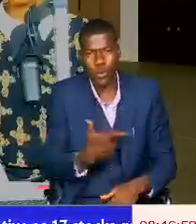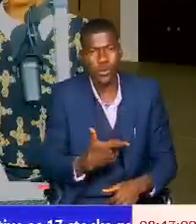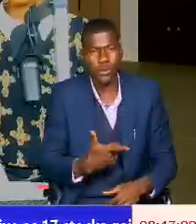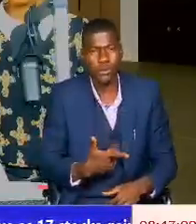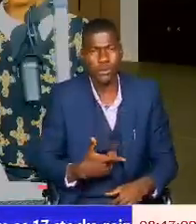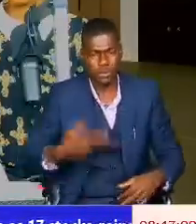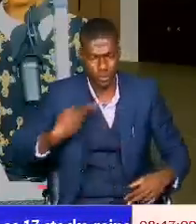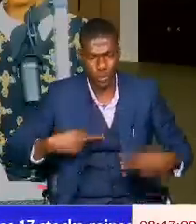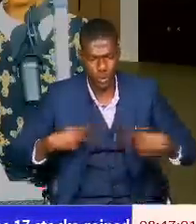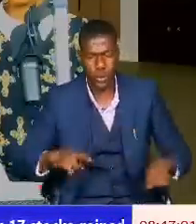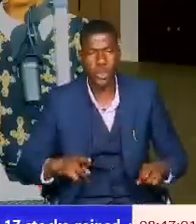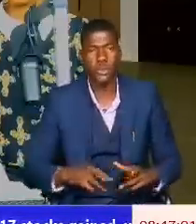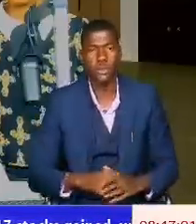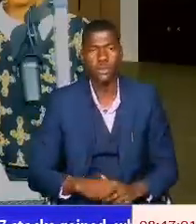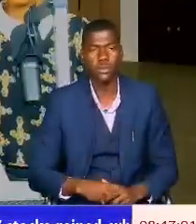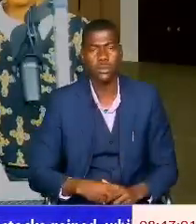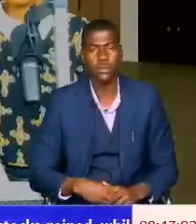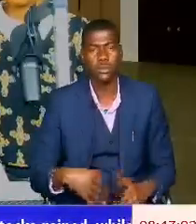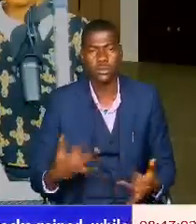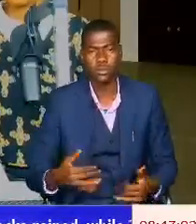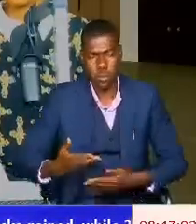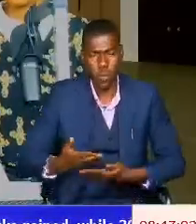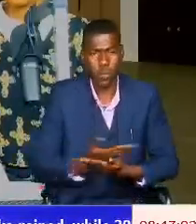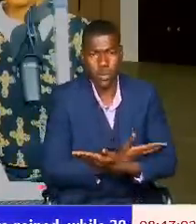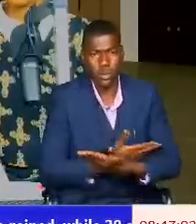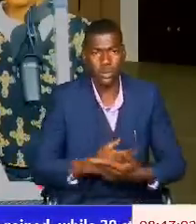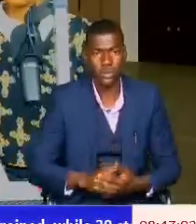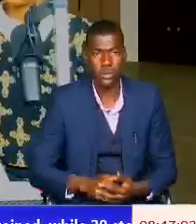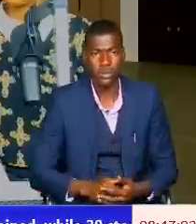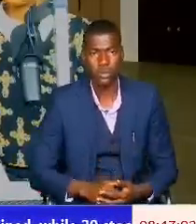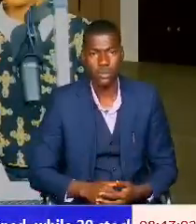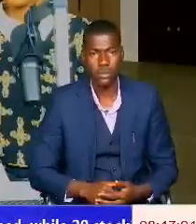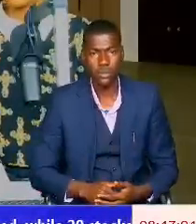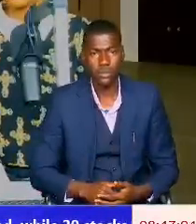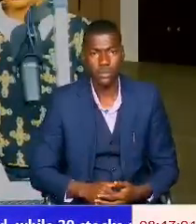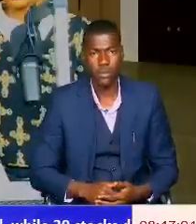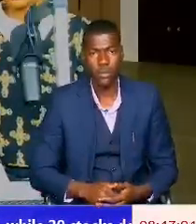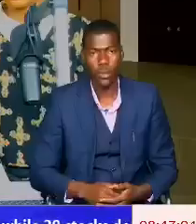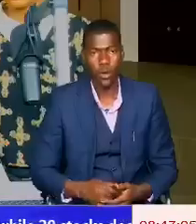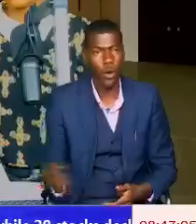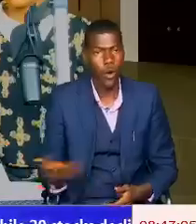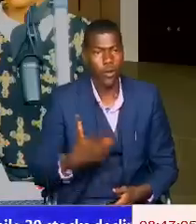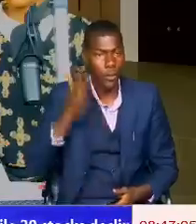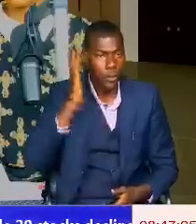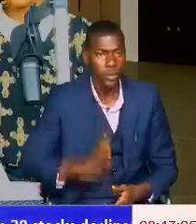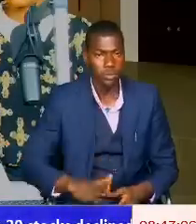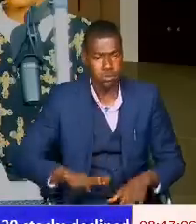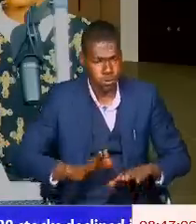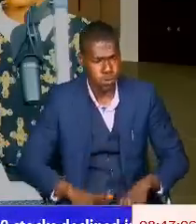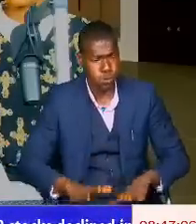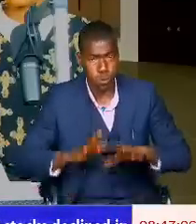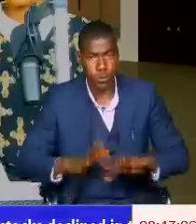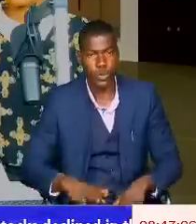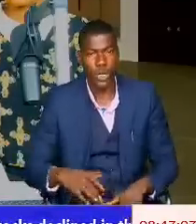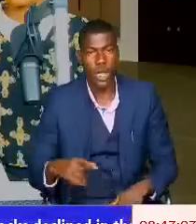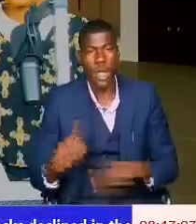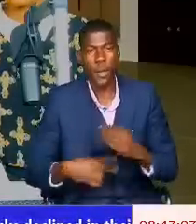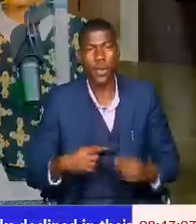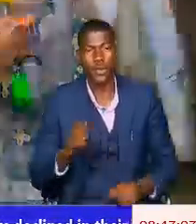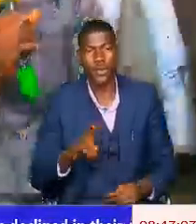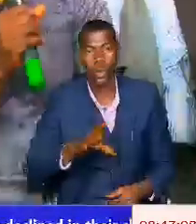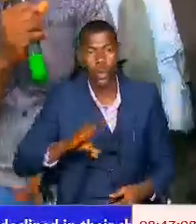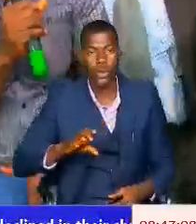body. In the morning, how many press up then they do for my front first? Hey. Before I enter studio, all of them go do 200 press